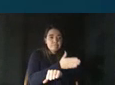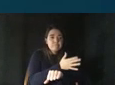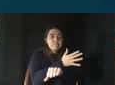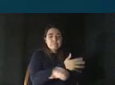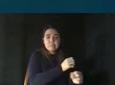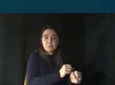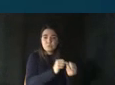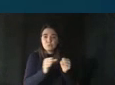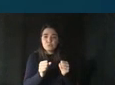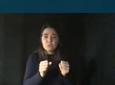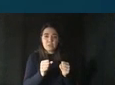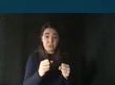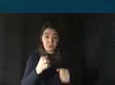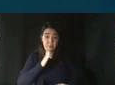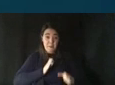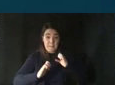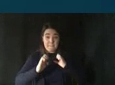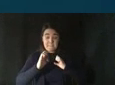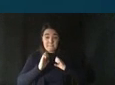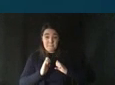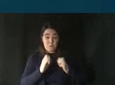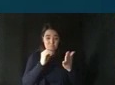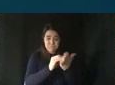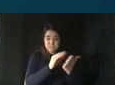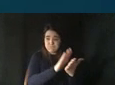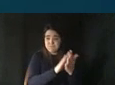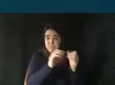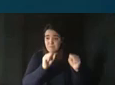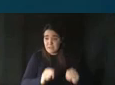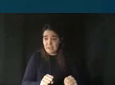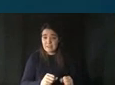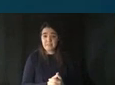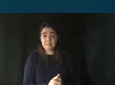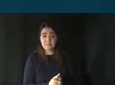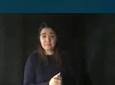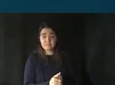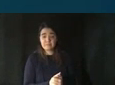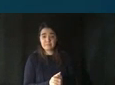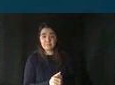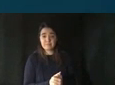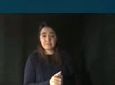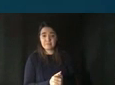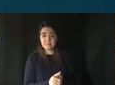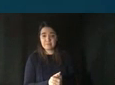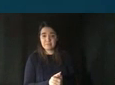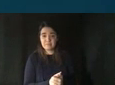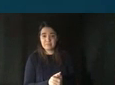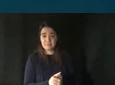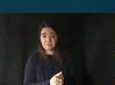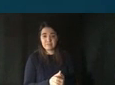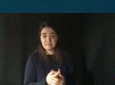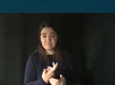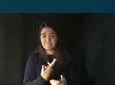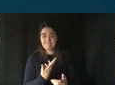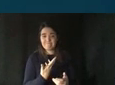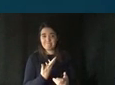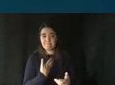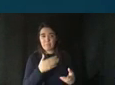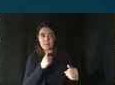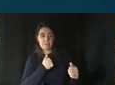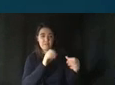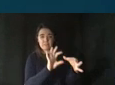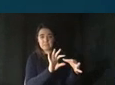you get your emotions out in a way that I myself am disconnected to